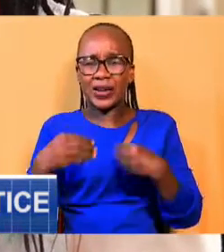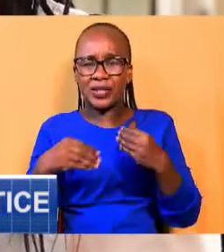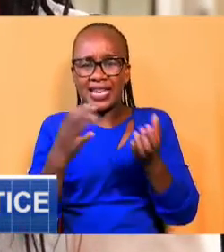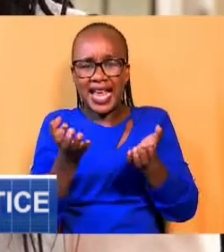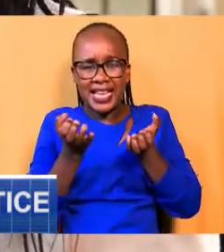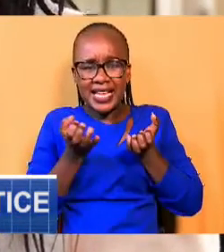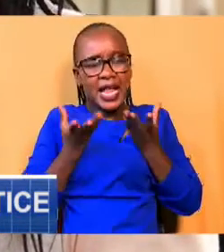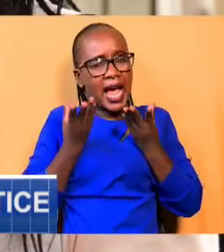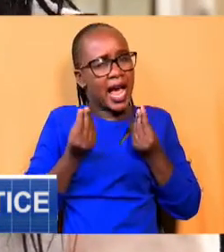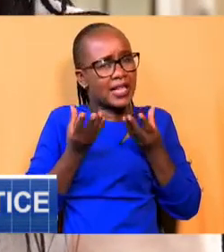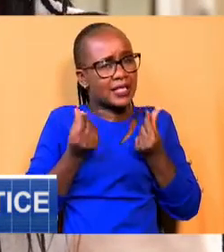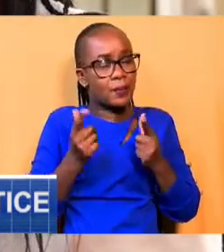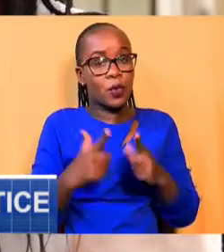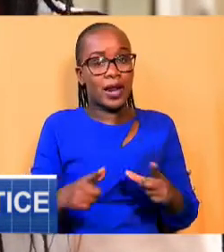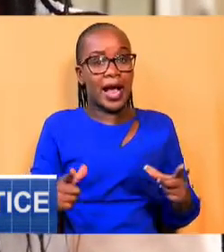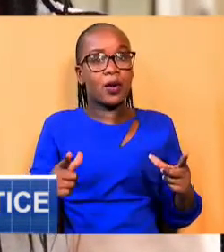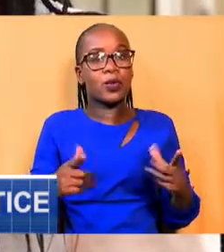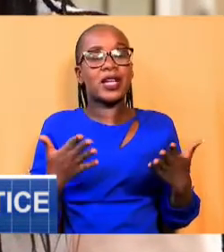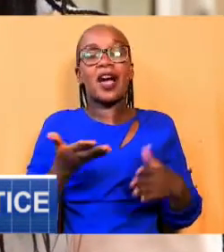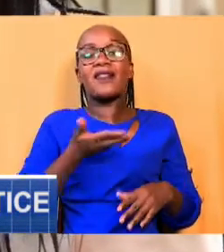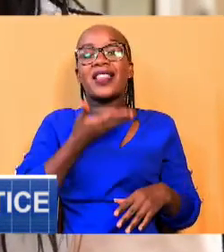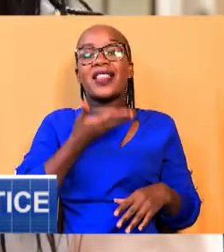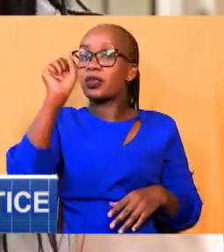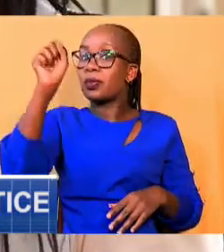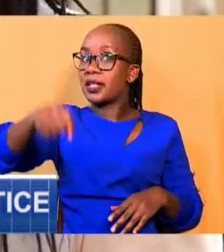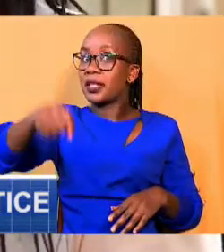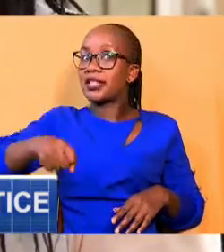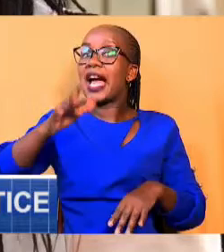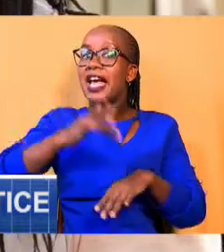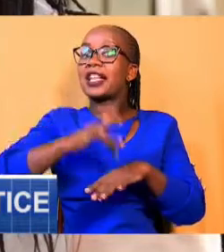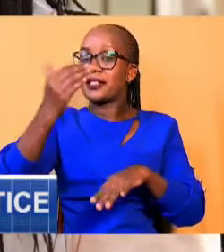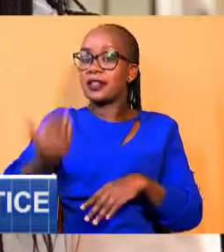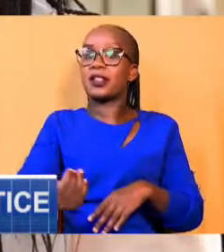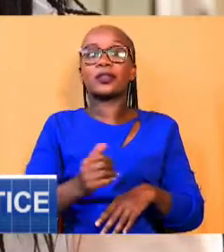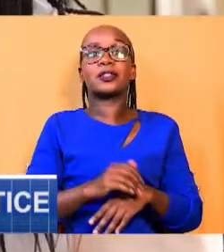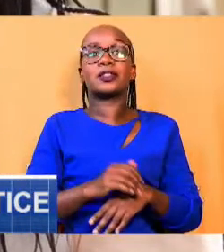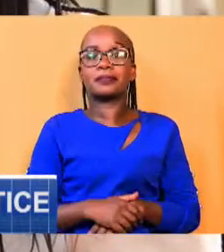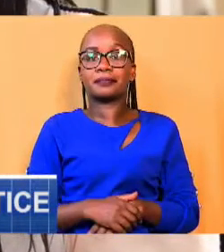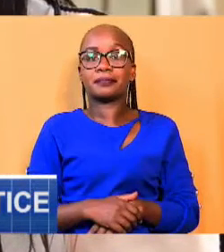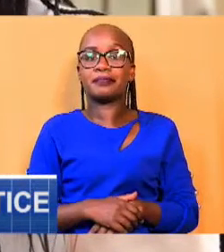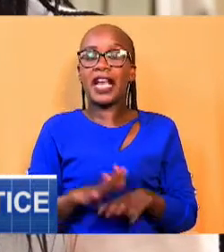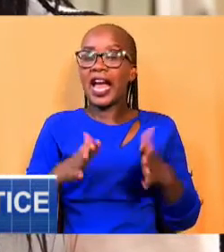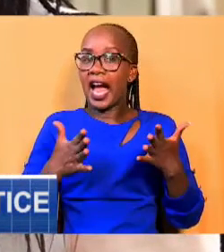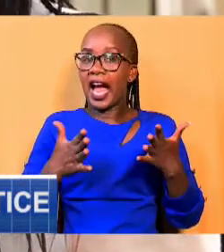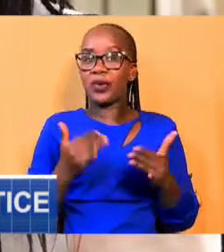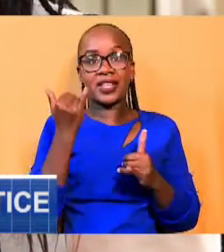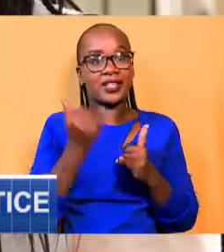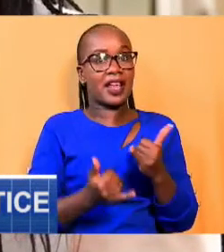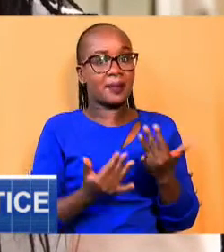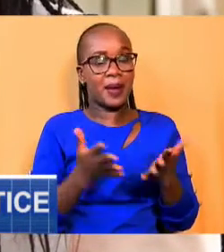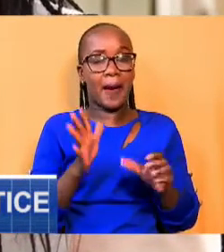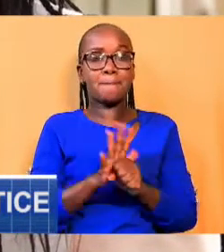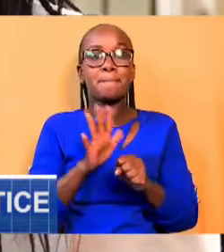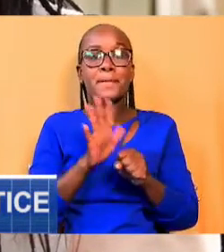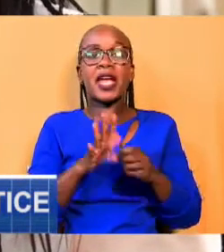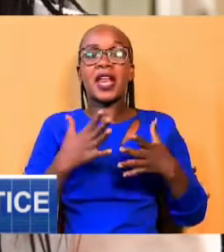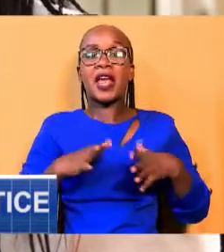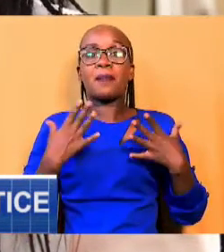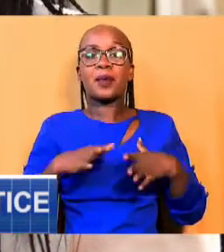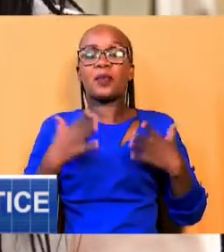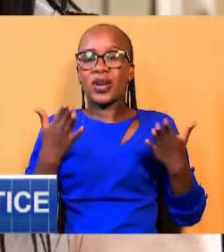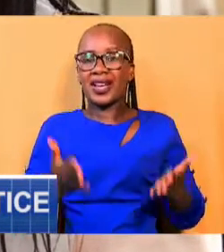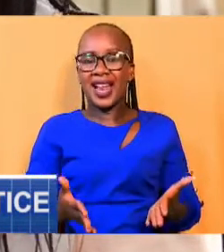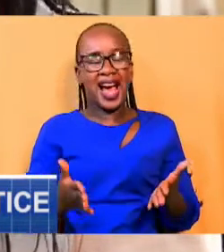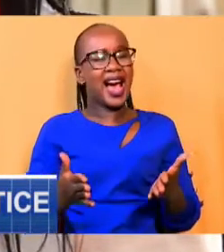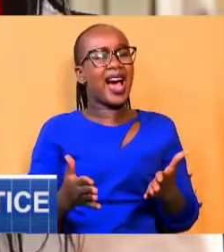said, need simple language. So the answer here will be, yes, I touched the child. And that's how we end up with a lot of people in the criminal